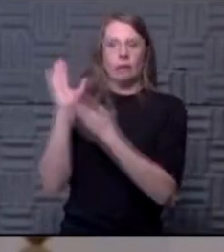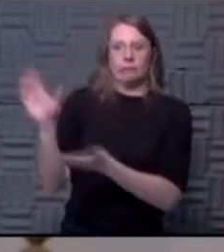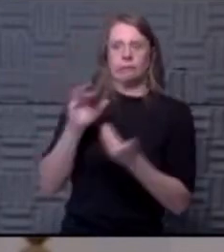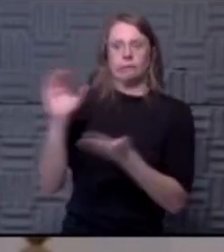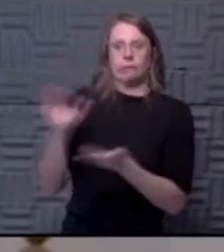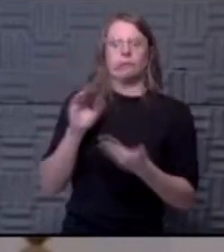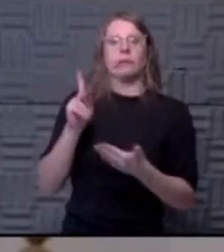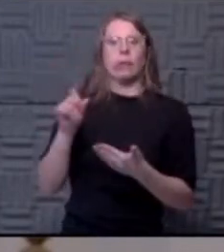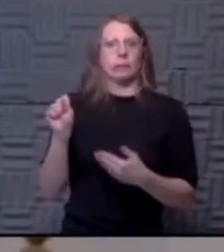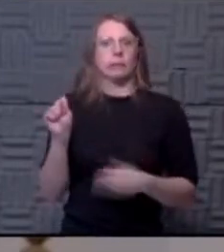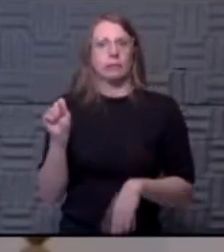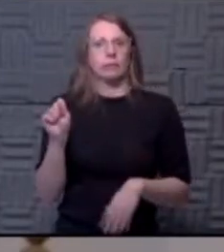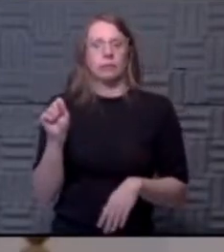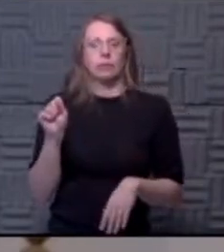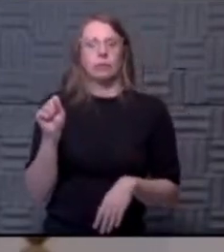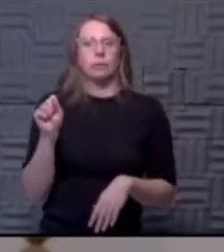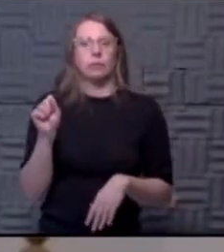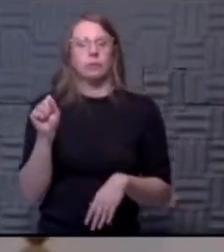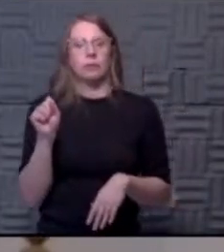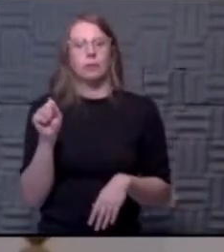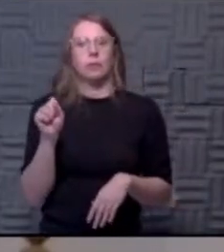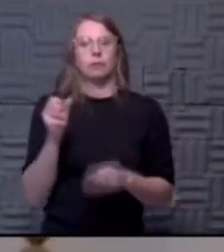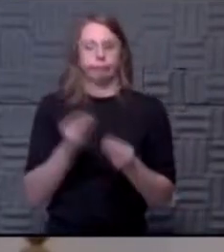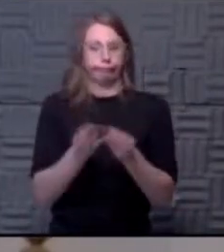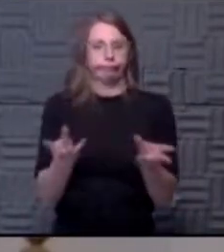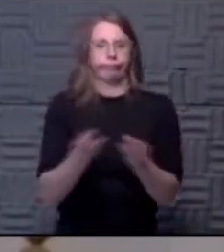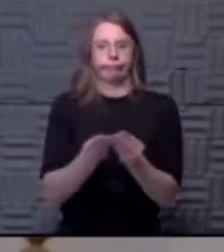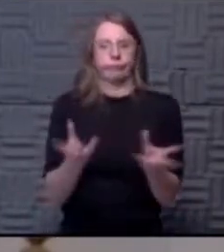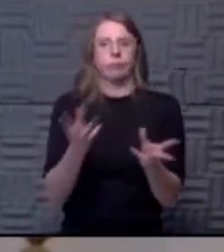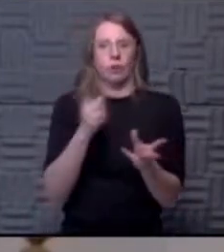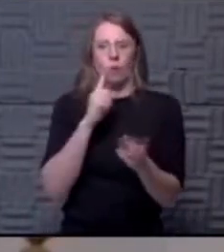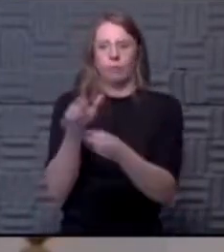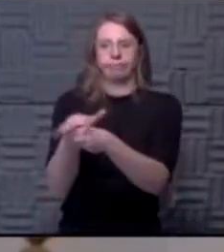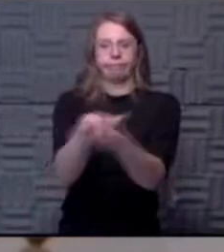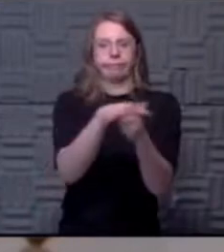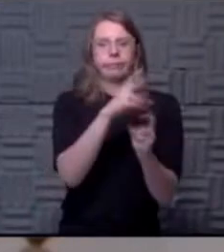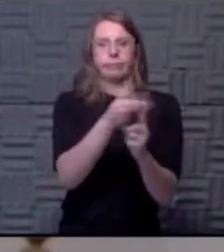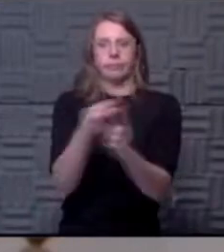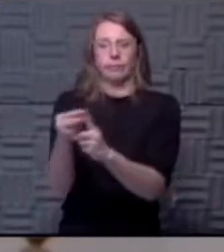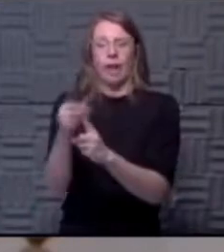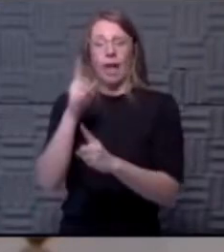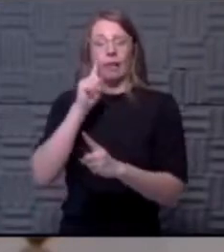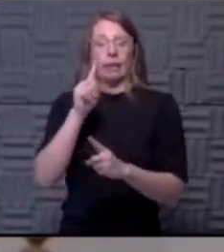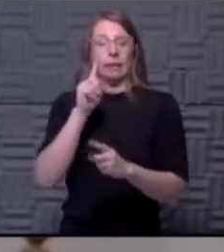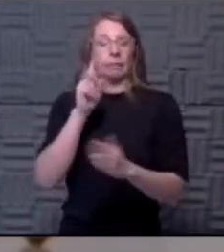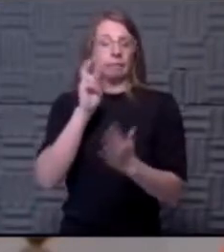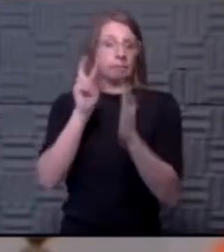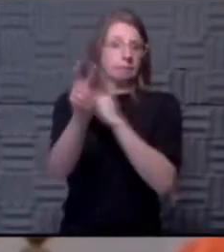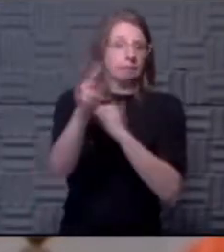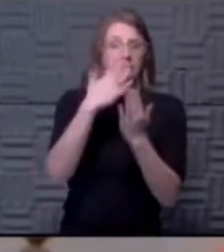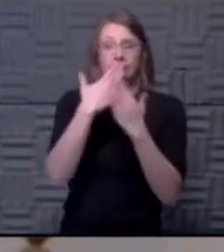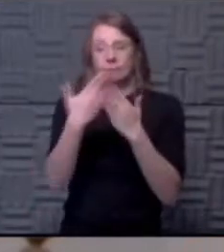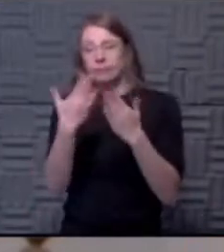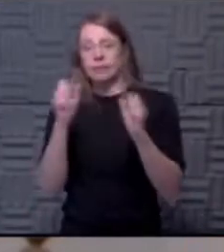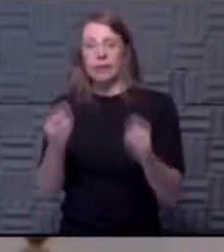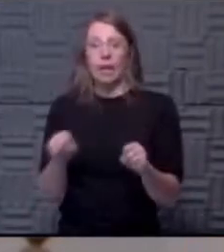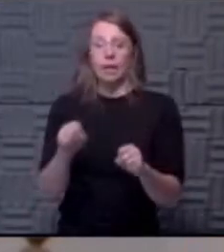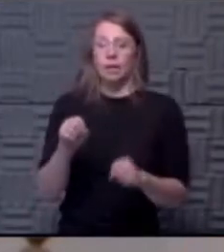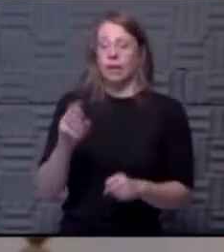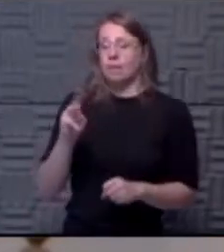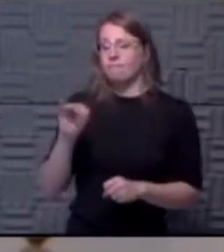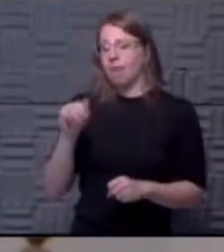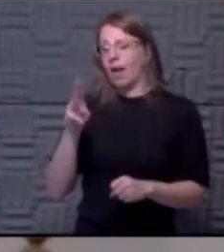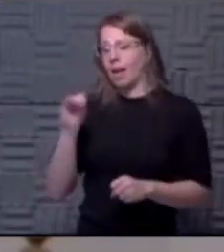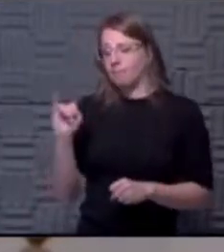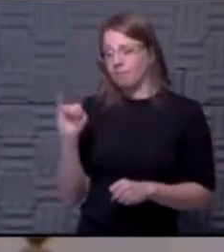Kansas. And I think the trajectory can be good, but as you point out, from whether it's Miami Beach or Detroit or any